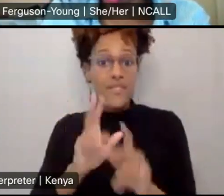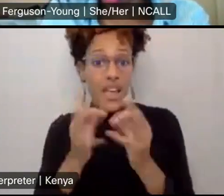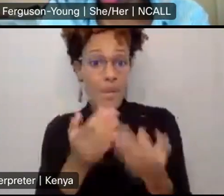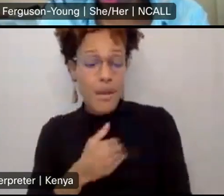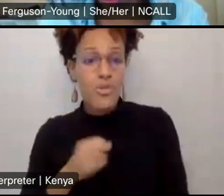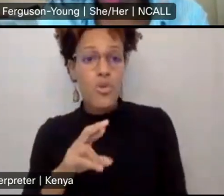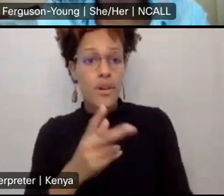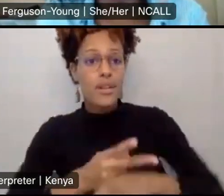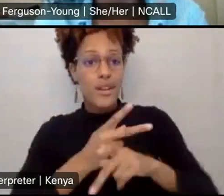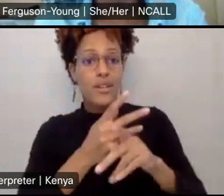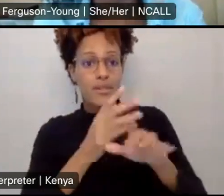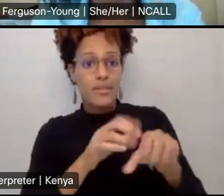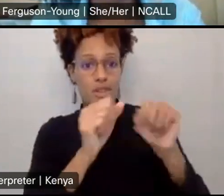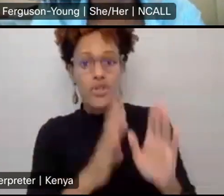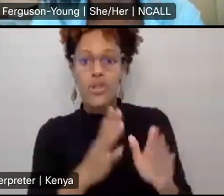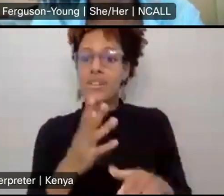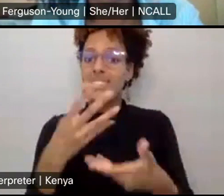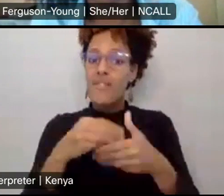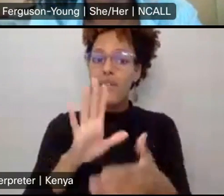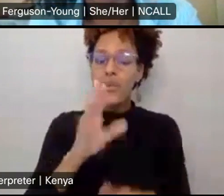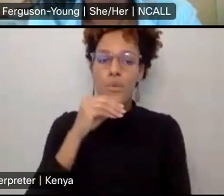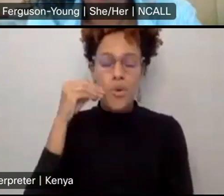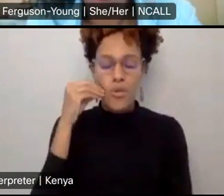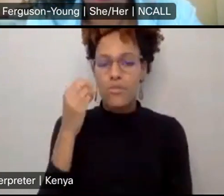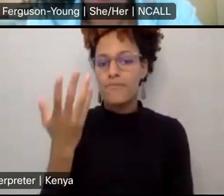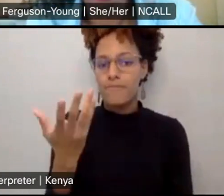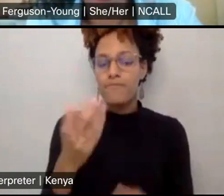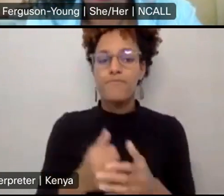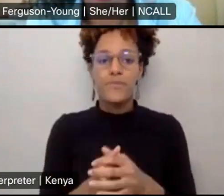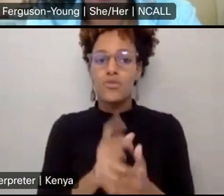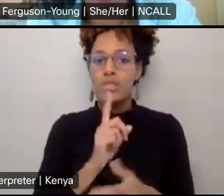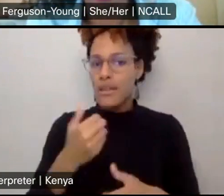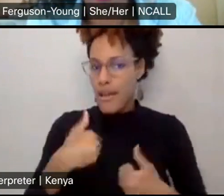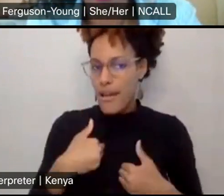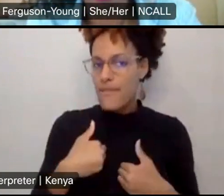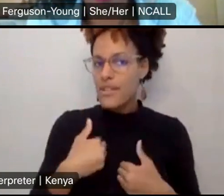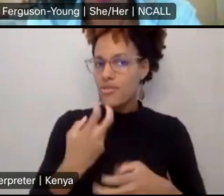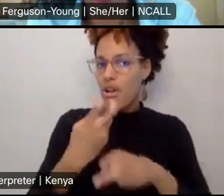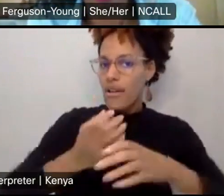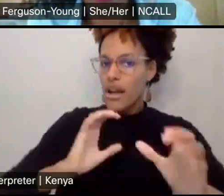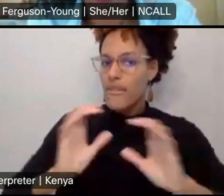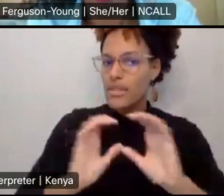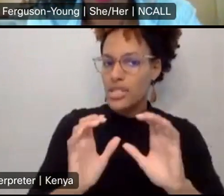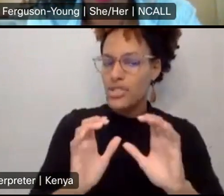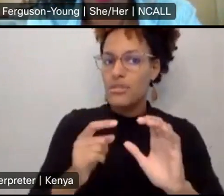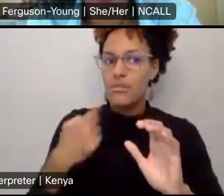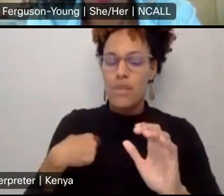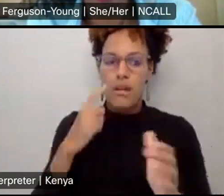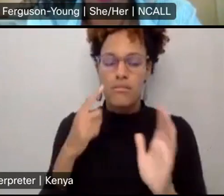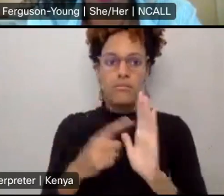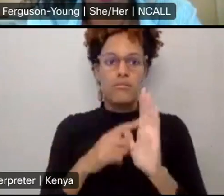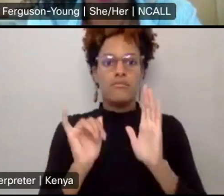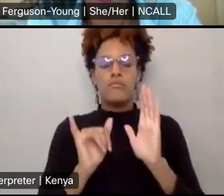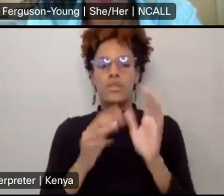or a caretaker that was within their homes. And so, really having those hard conversations, I